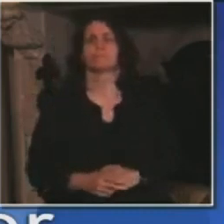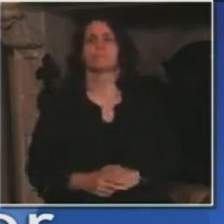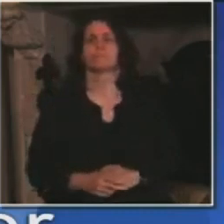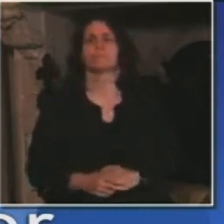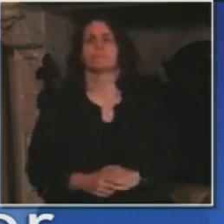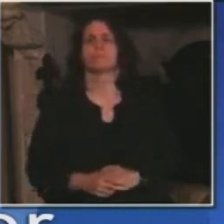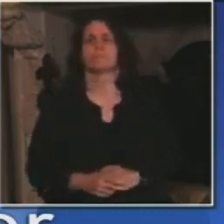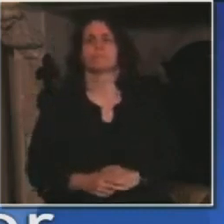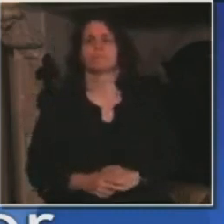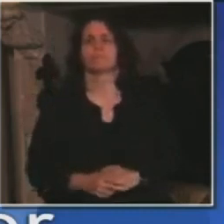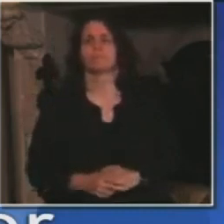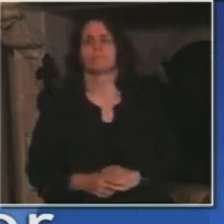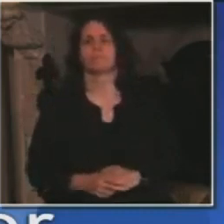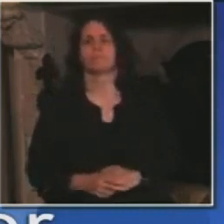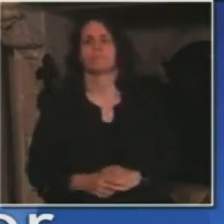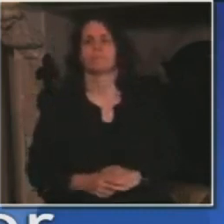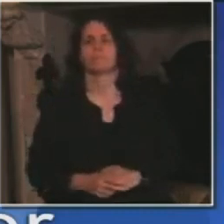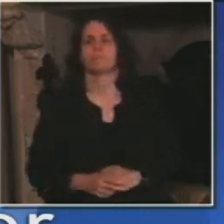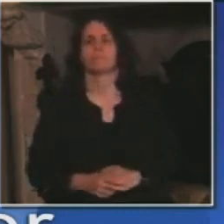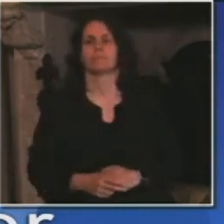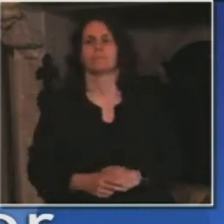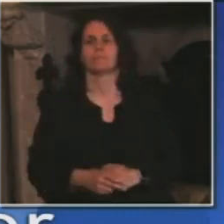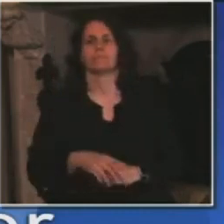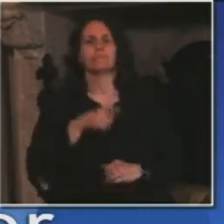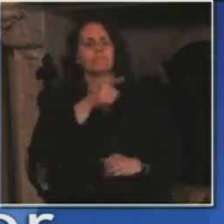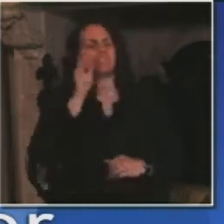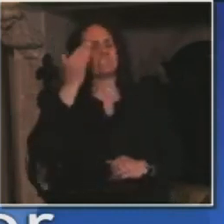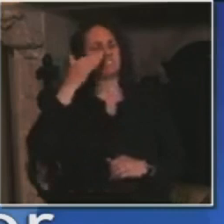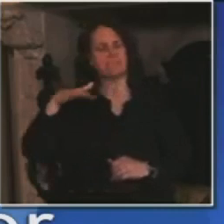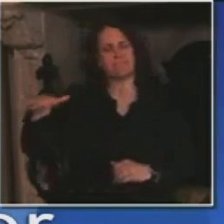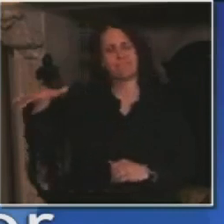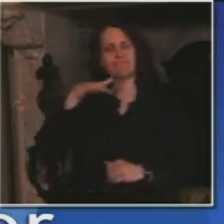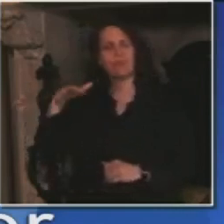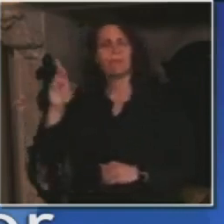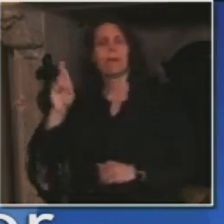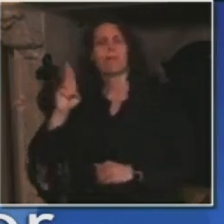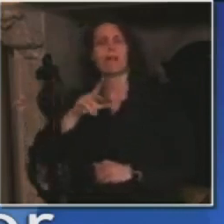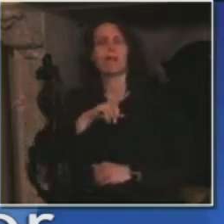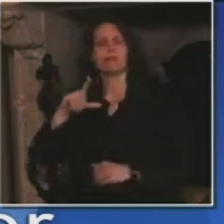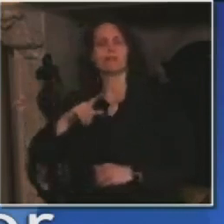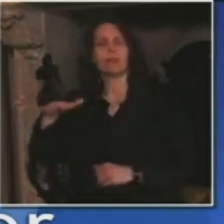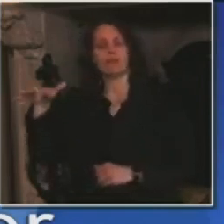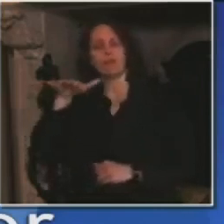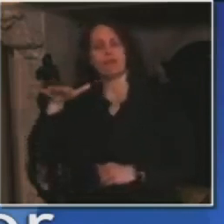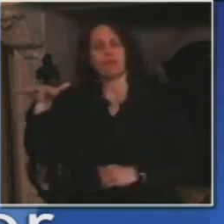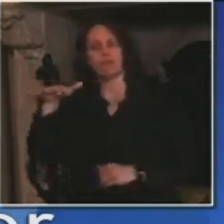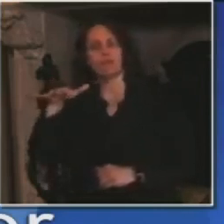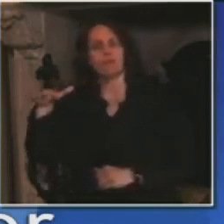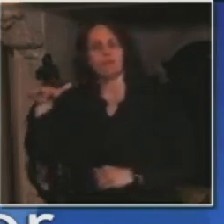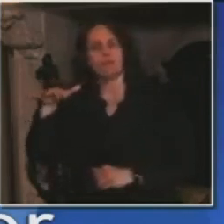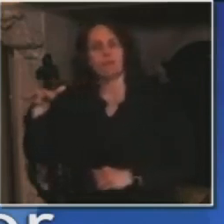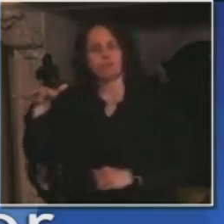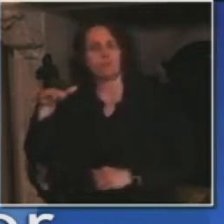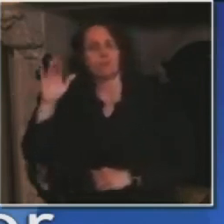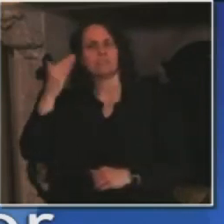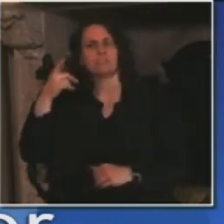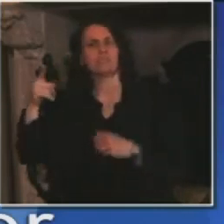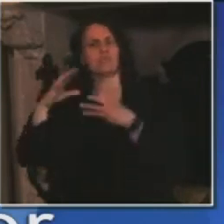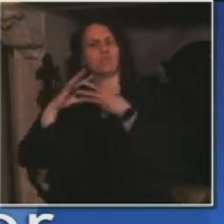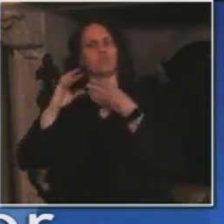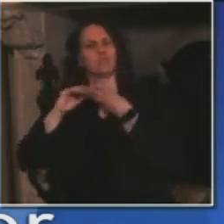in absence of safer at home, the outbreak will strain hospital capacity during the summer months. And my question for you is, does that mean